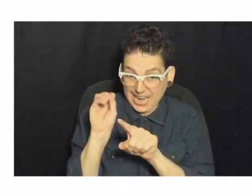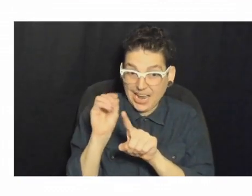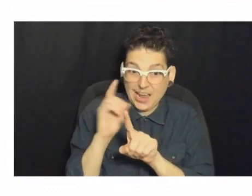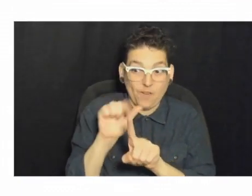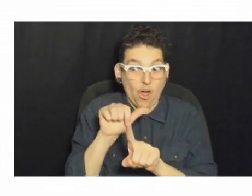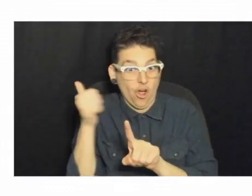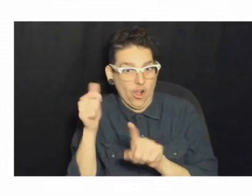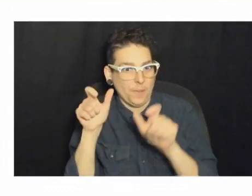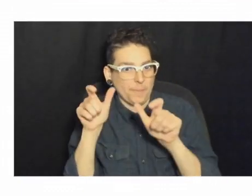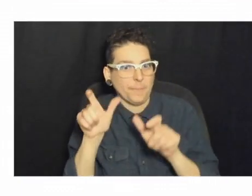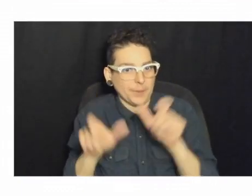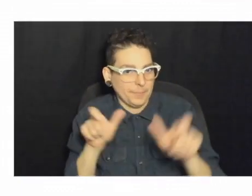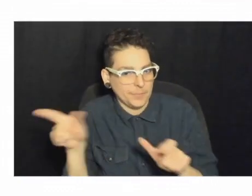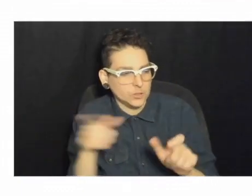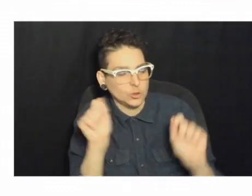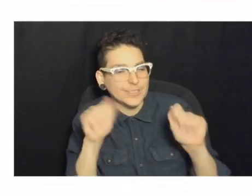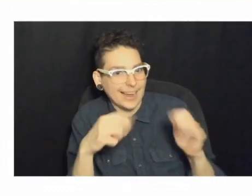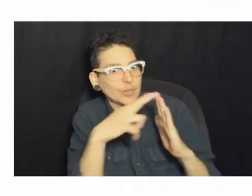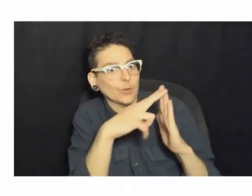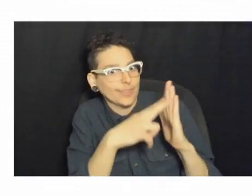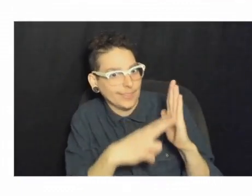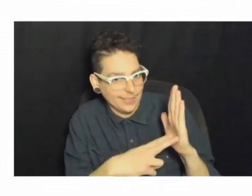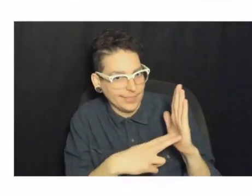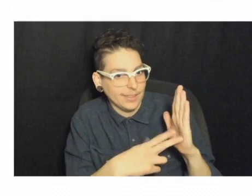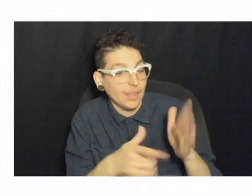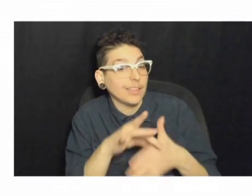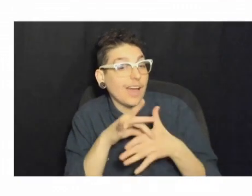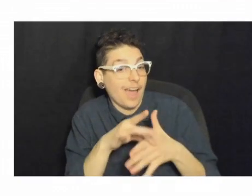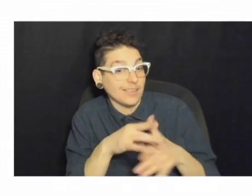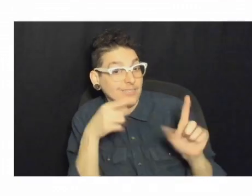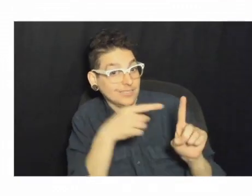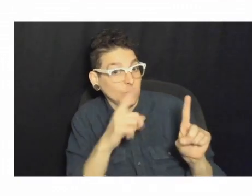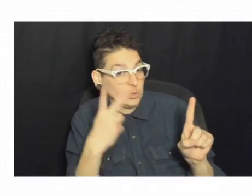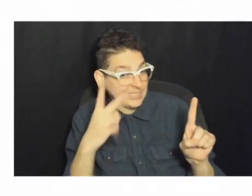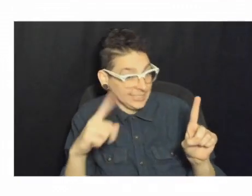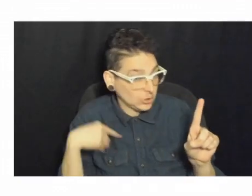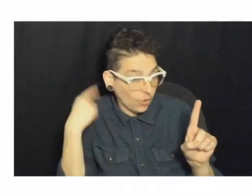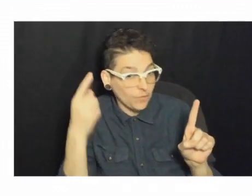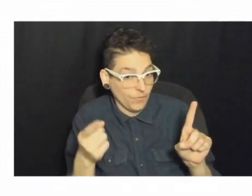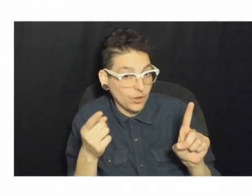building relationships with communities and being more inclusive in the communities.